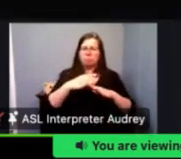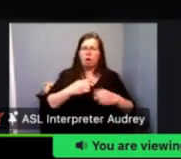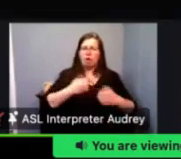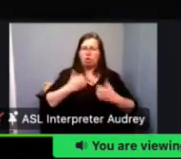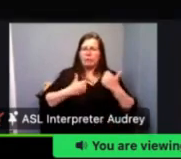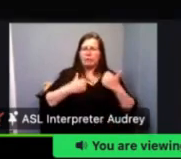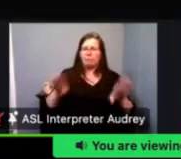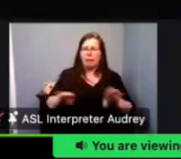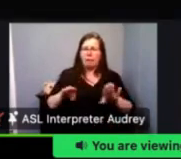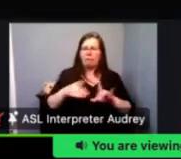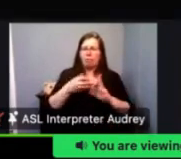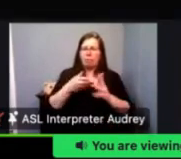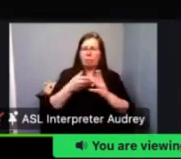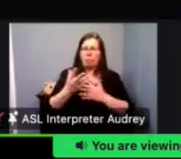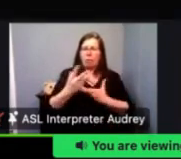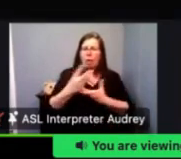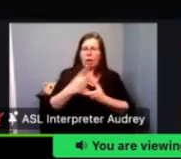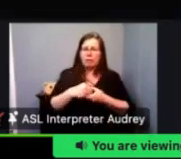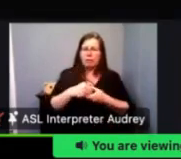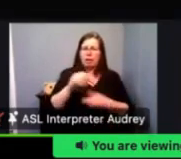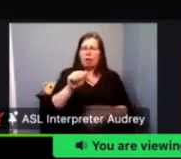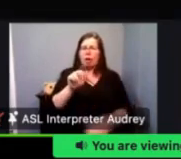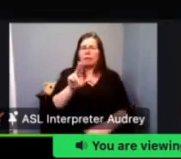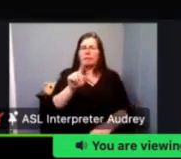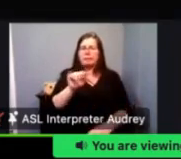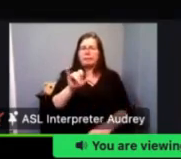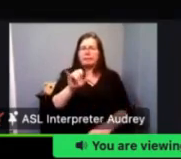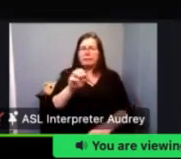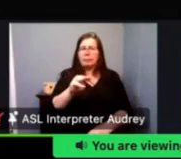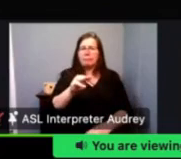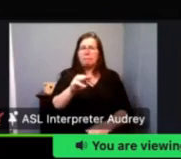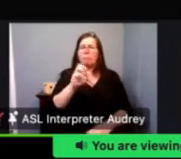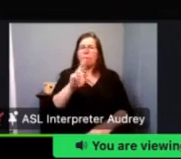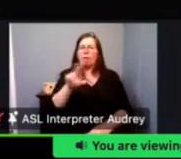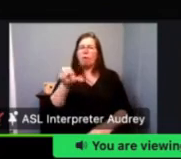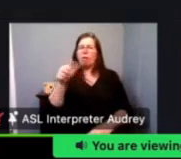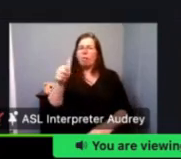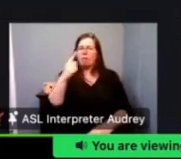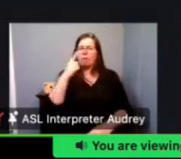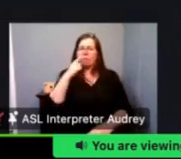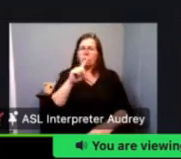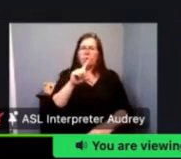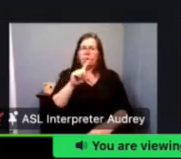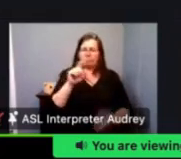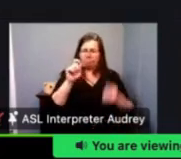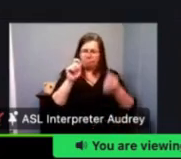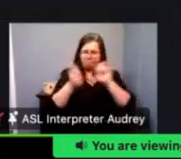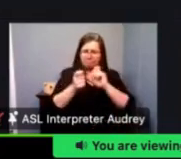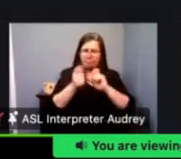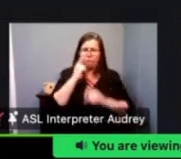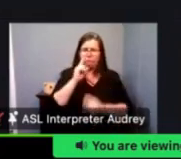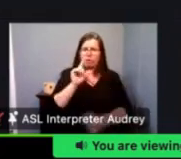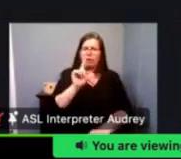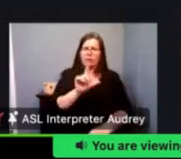developmental disabilities, as well as conversion therapy for the LGBTQIA plus community.